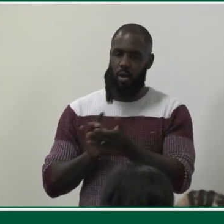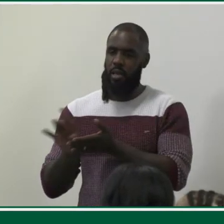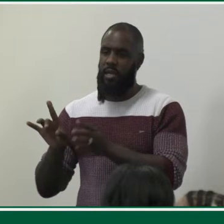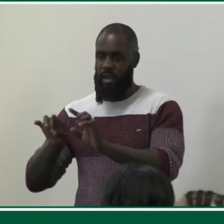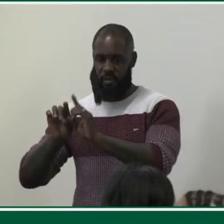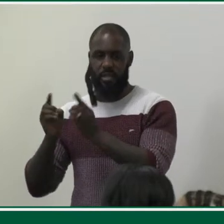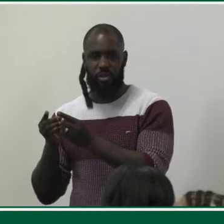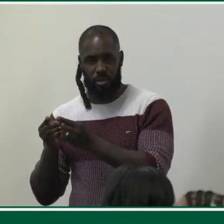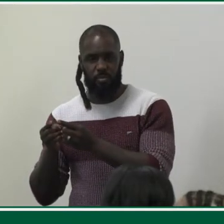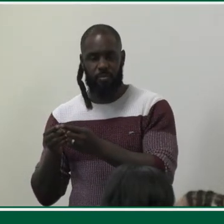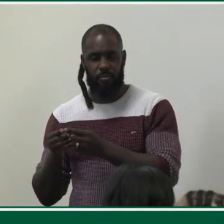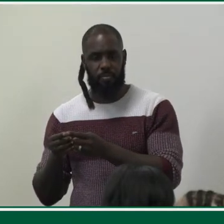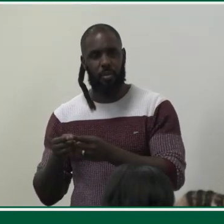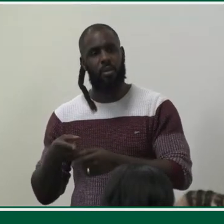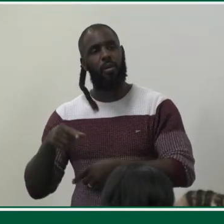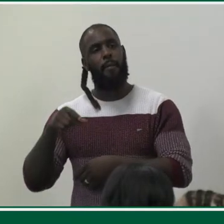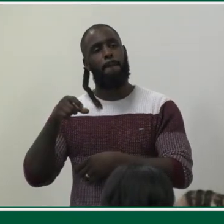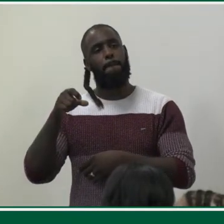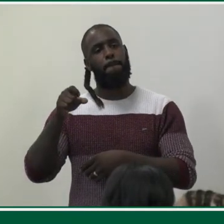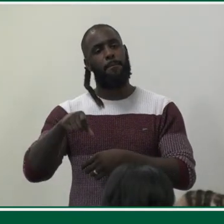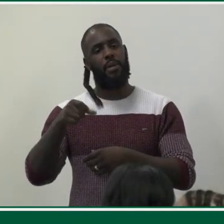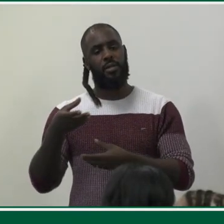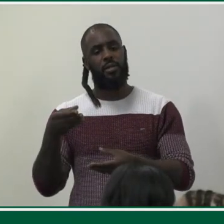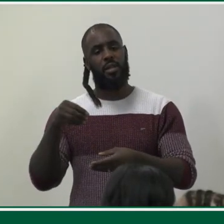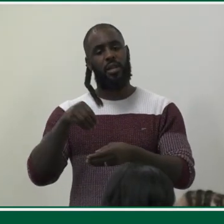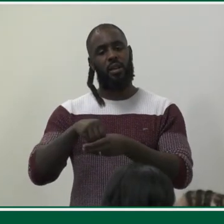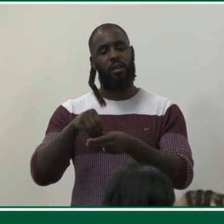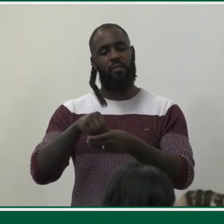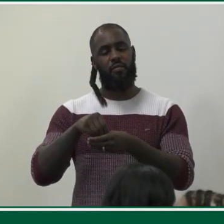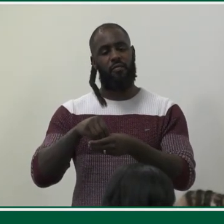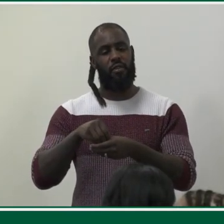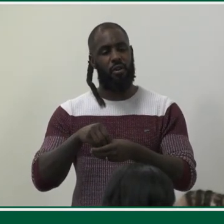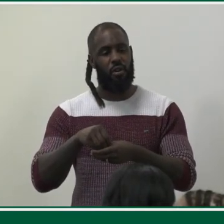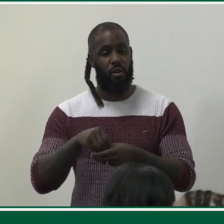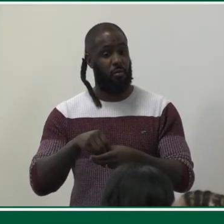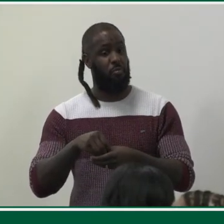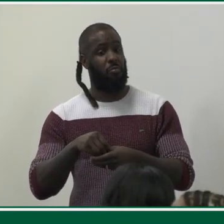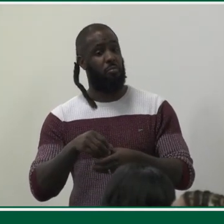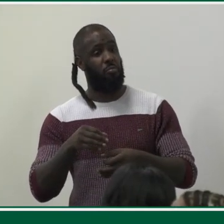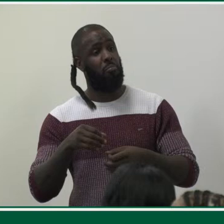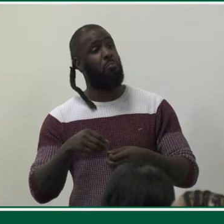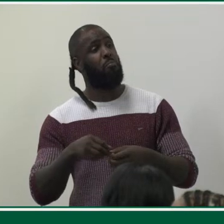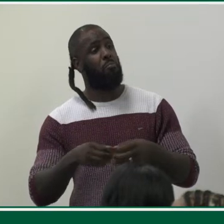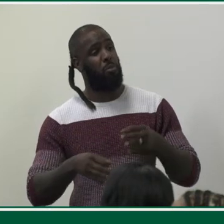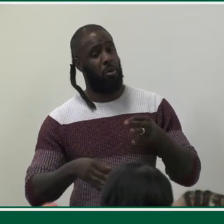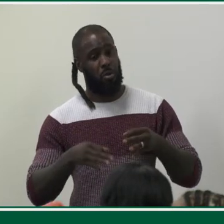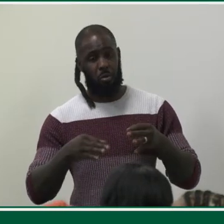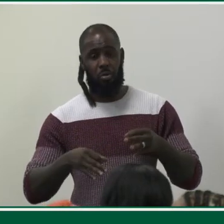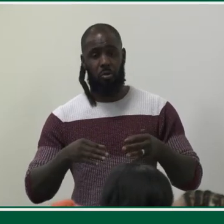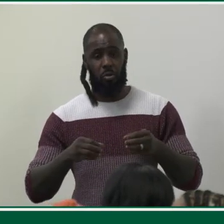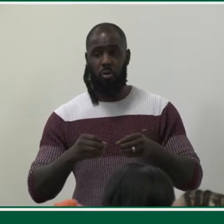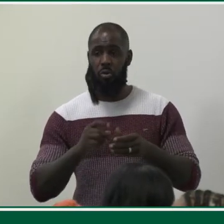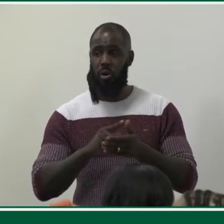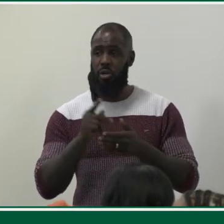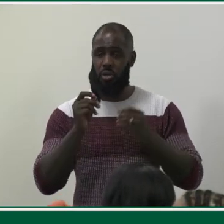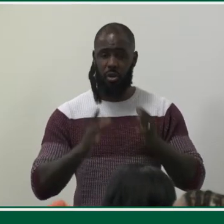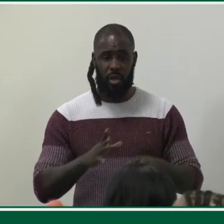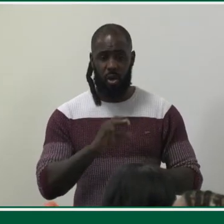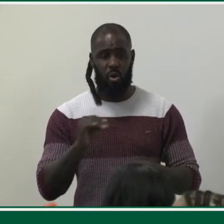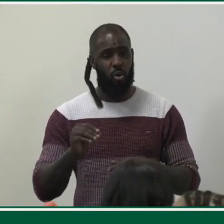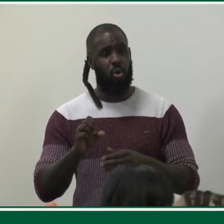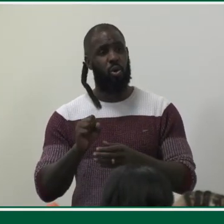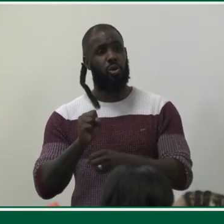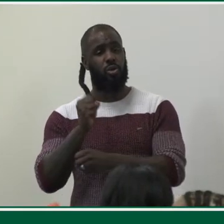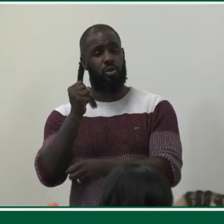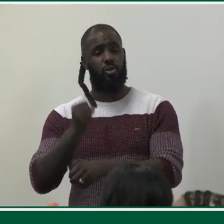kind of proceedings, it has to involve their court-appointed attorney and or social worker so that somebody is in this mix advocating for